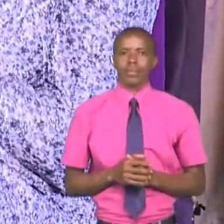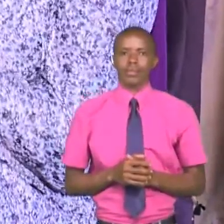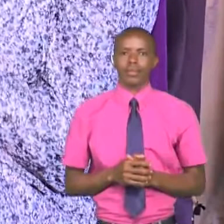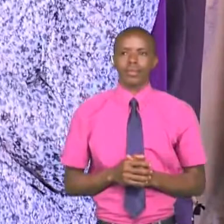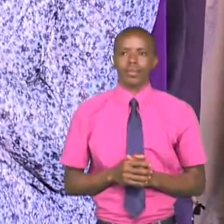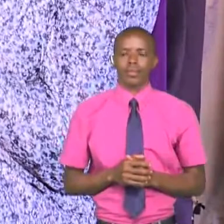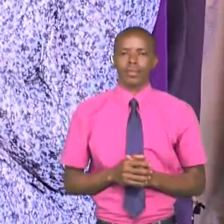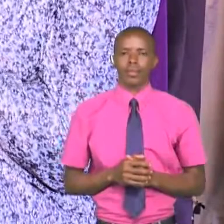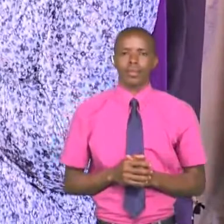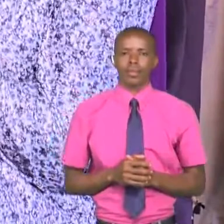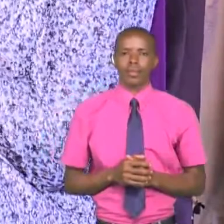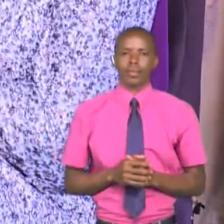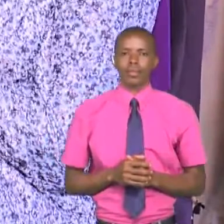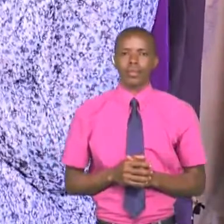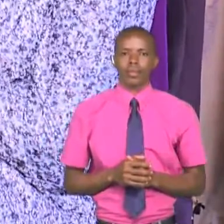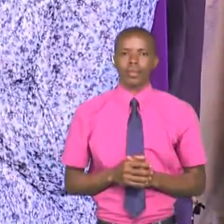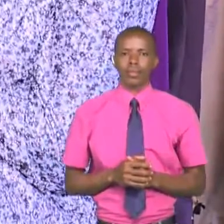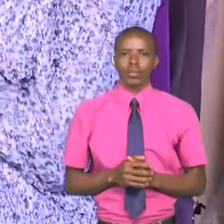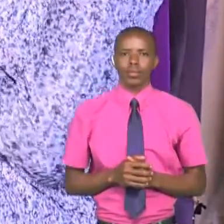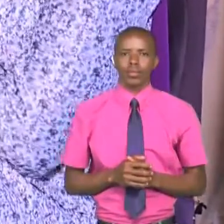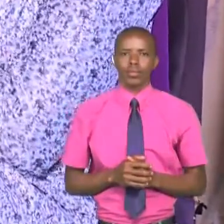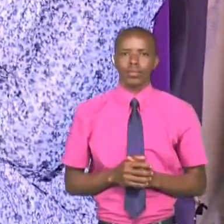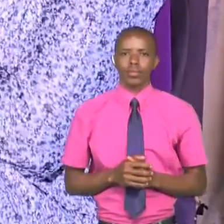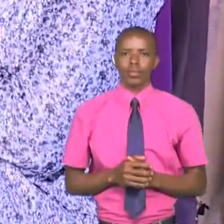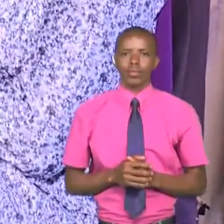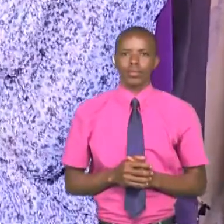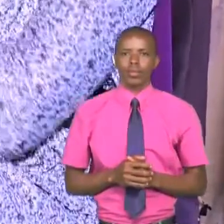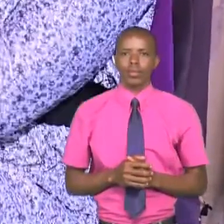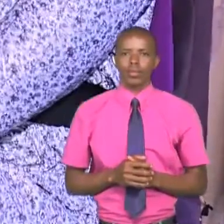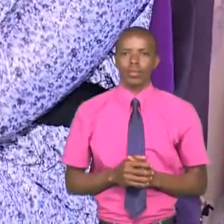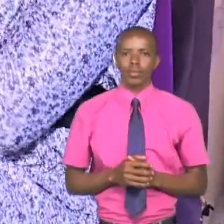pleasure to meet you. May God